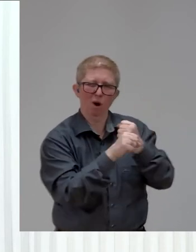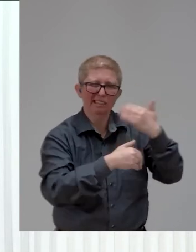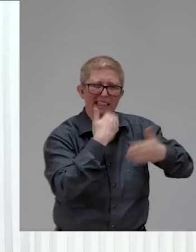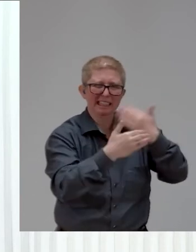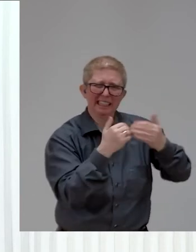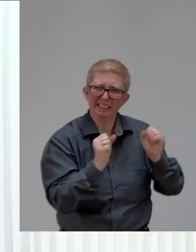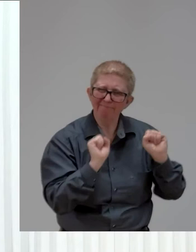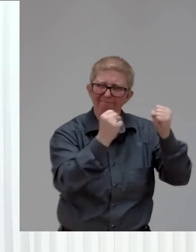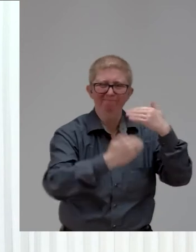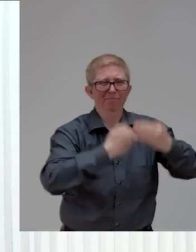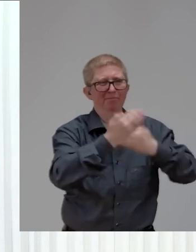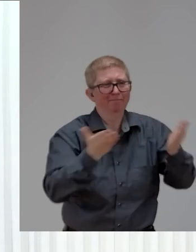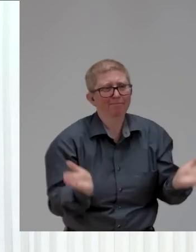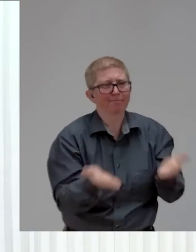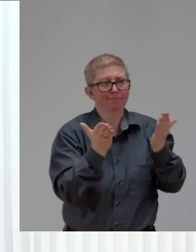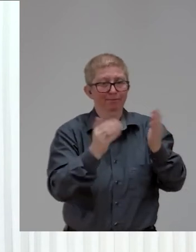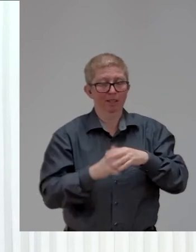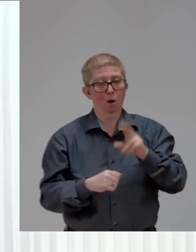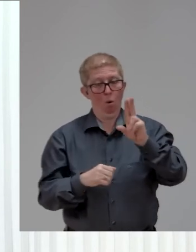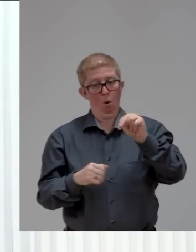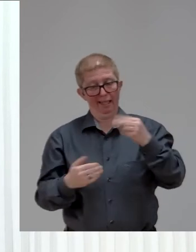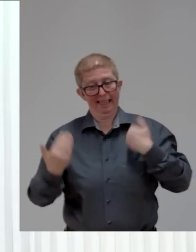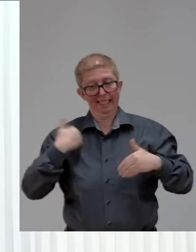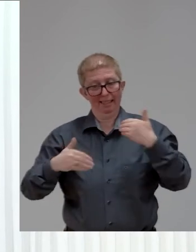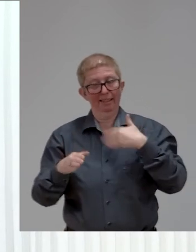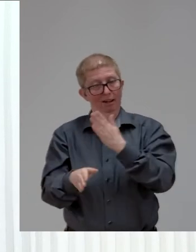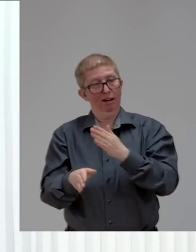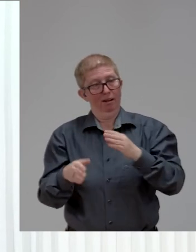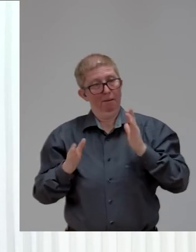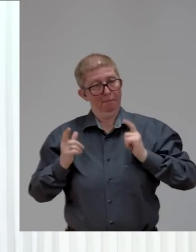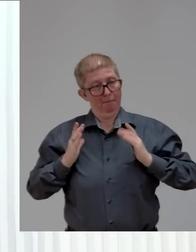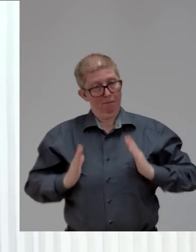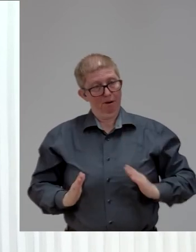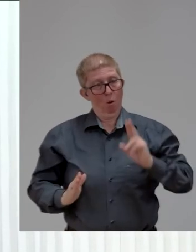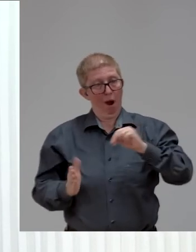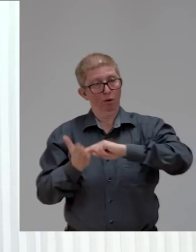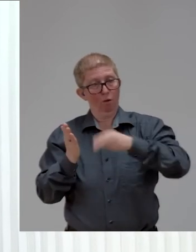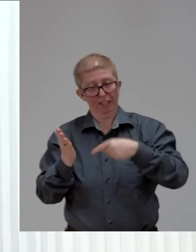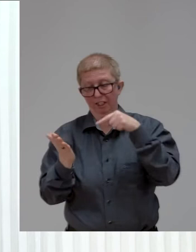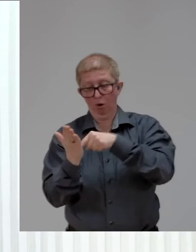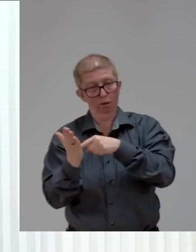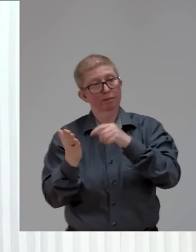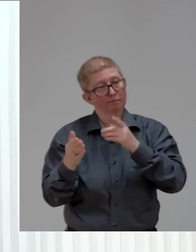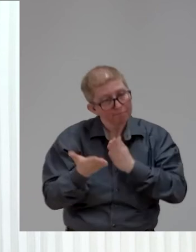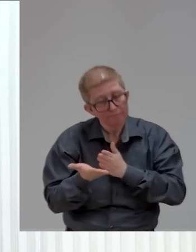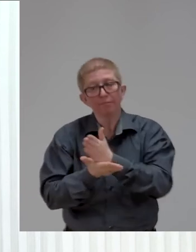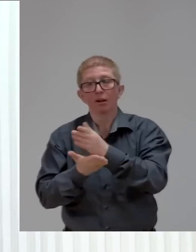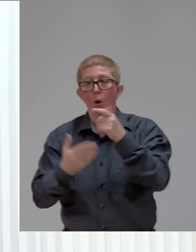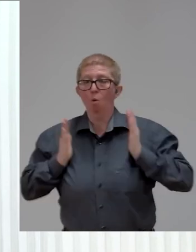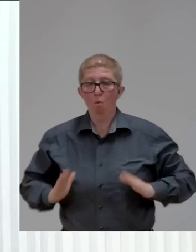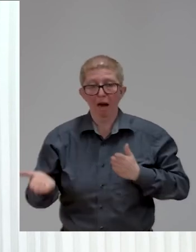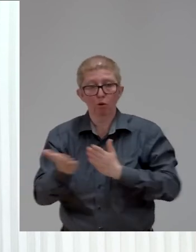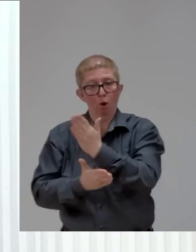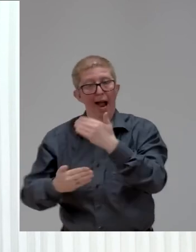its work, namely international peace and security, human rights, and development. The obligations set forth in the convention